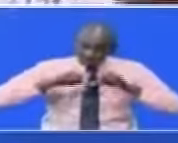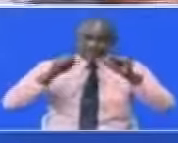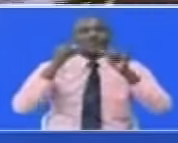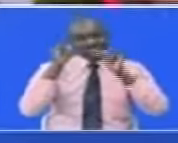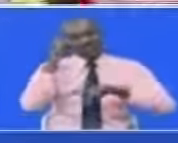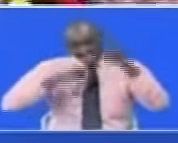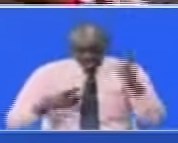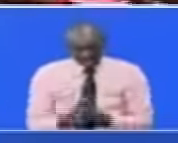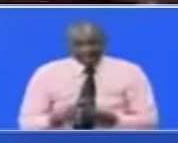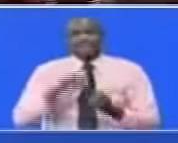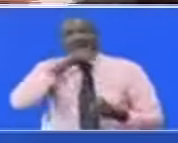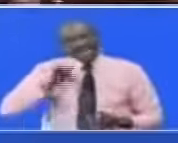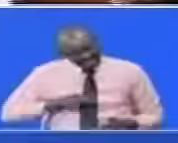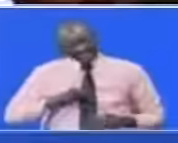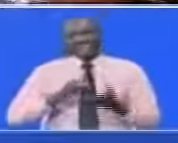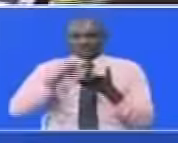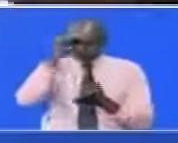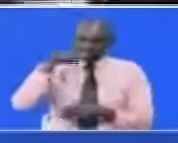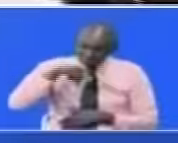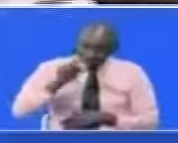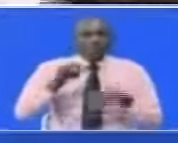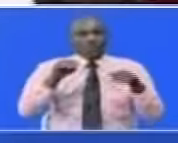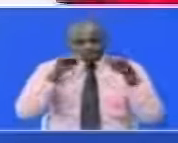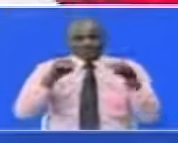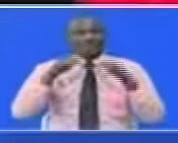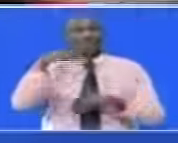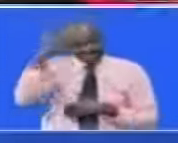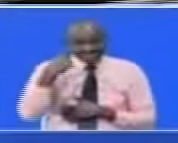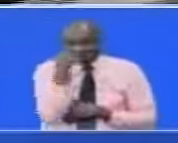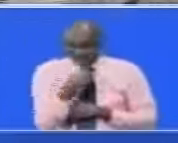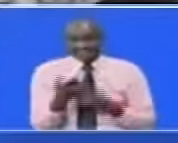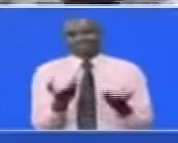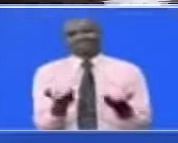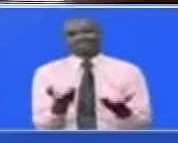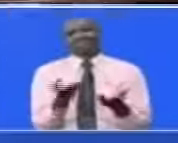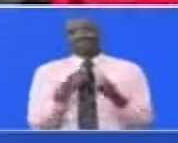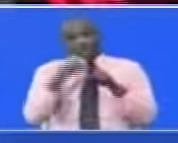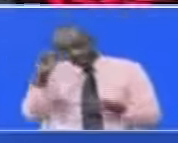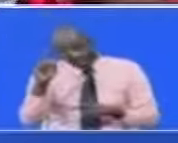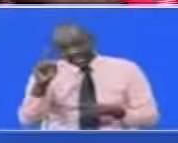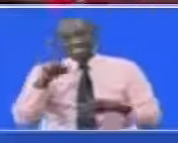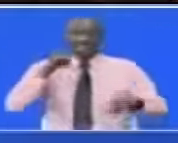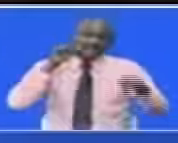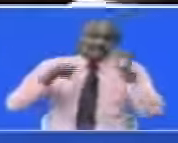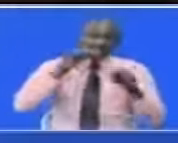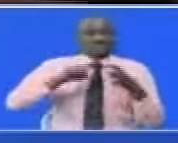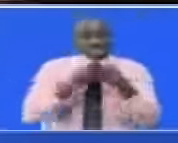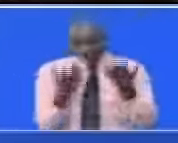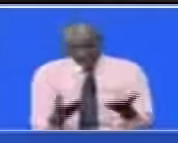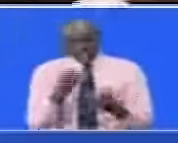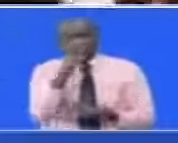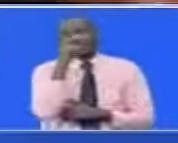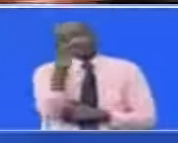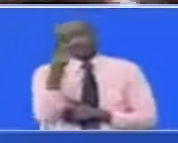new year, as parents and pupils now await the next phase, that is Form 1 selection, set to begin on the